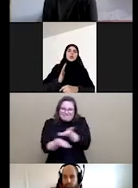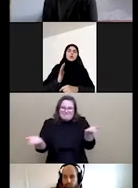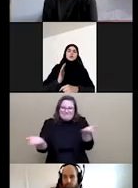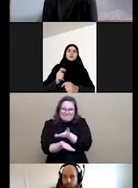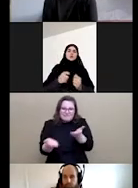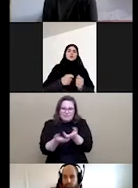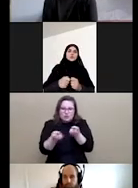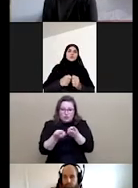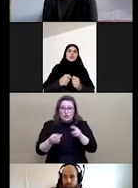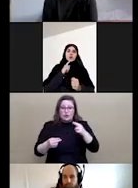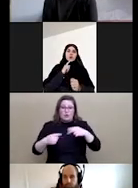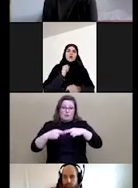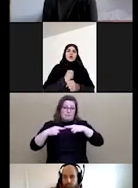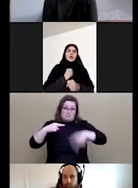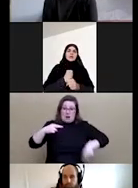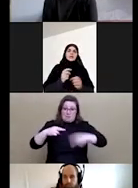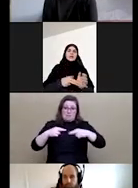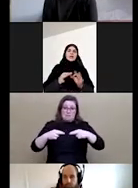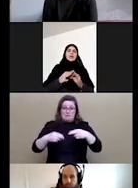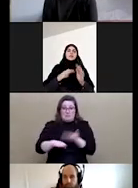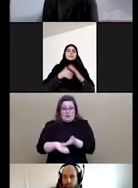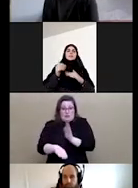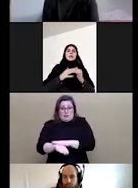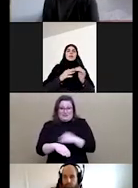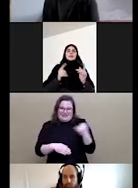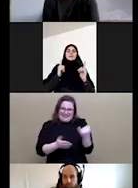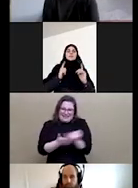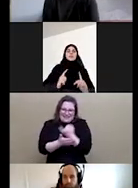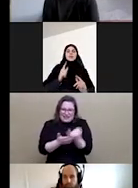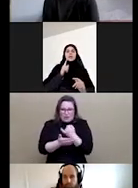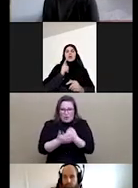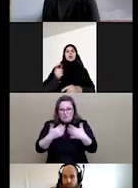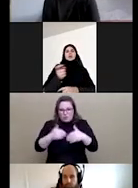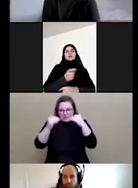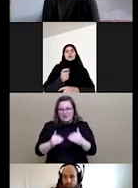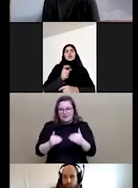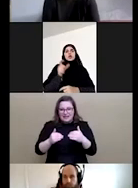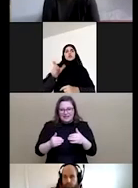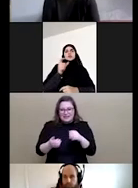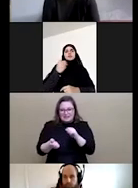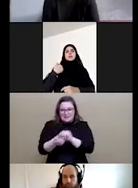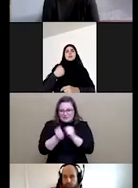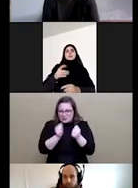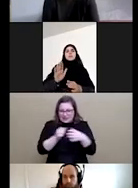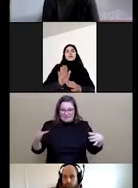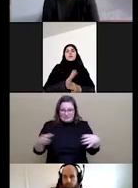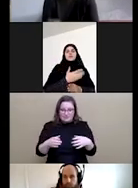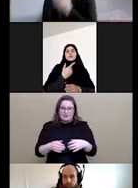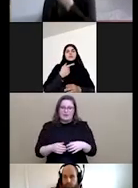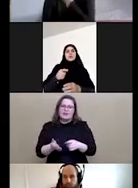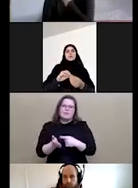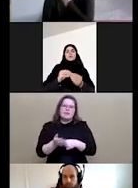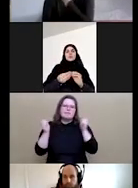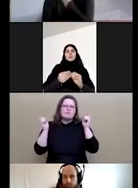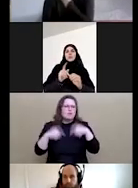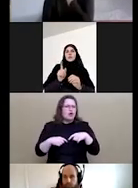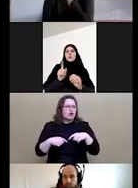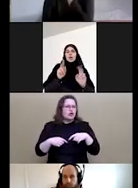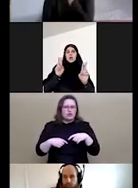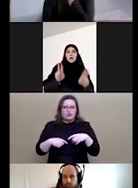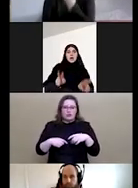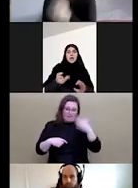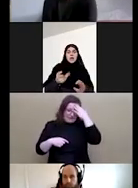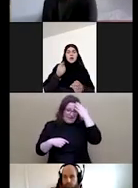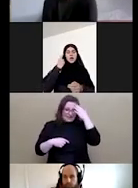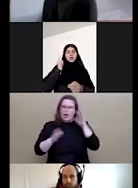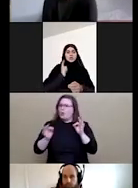expertise in implementing projects. Because I think it's not realistic to expect, knowing how civil society organizations have to apply for funds, how